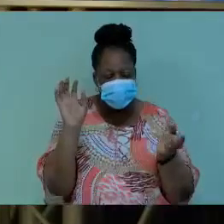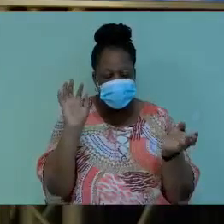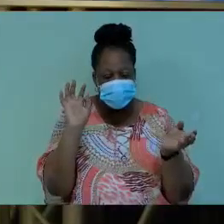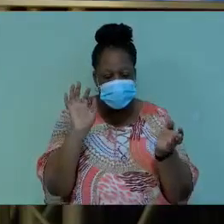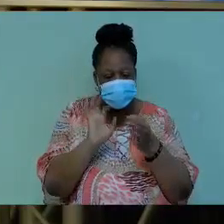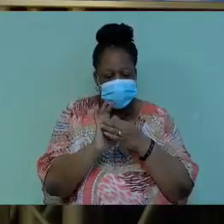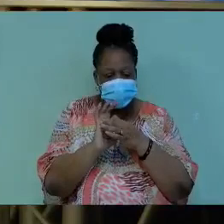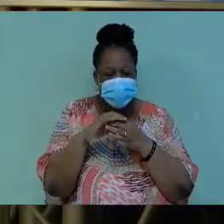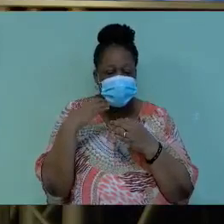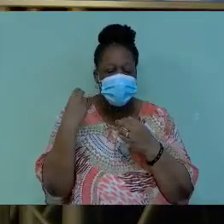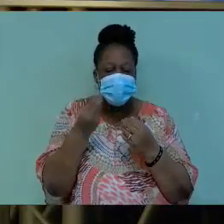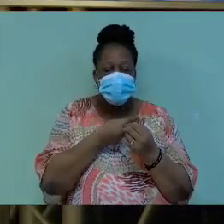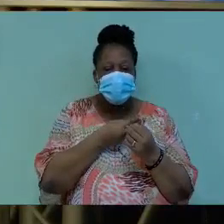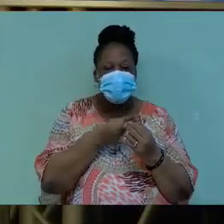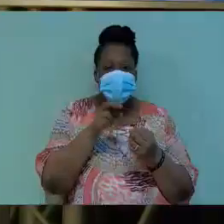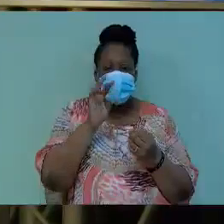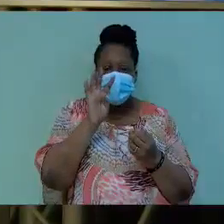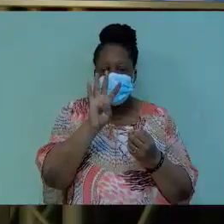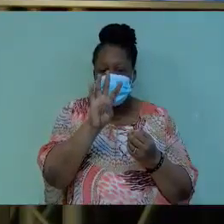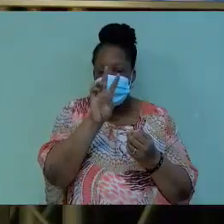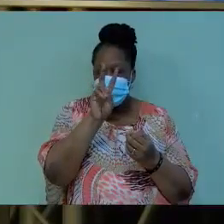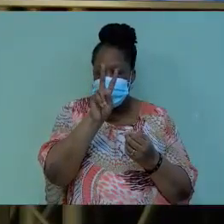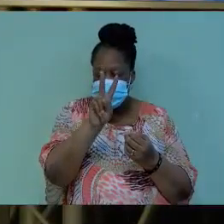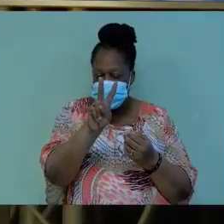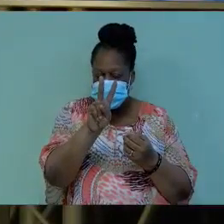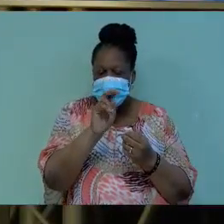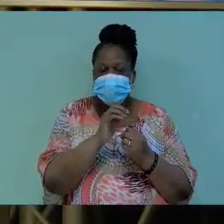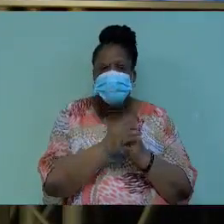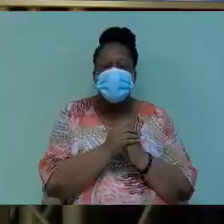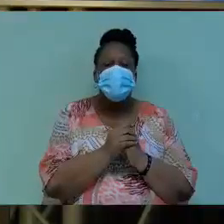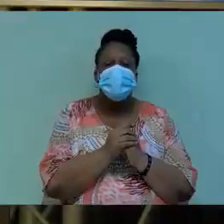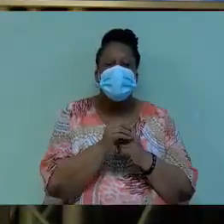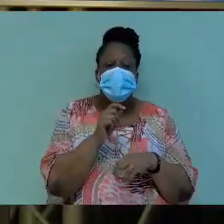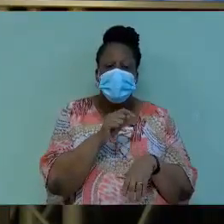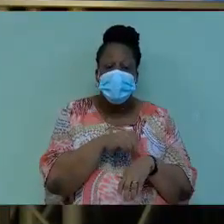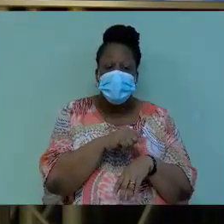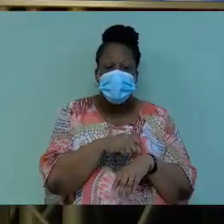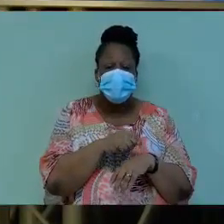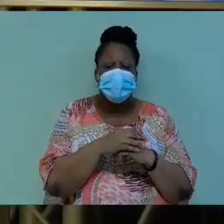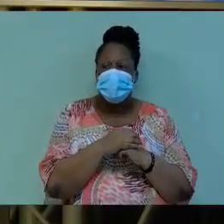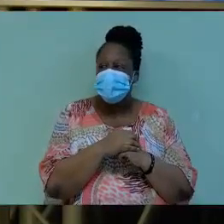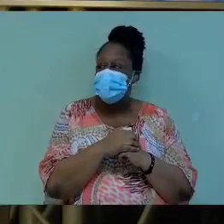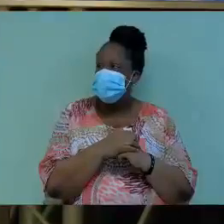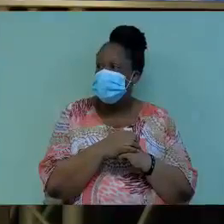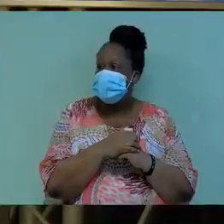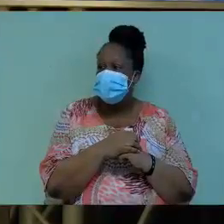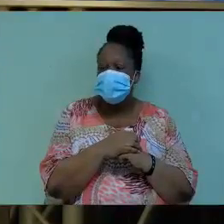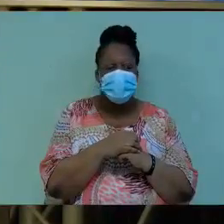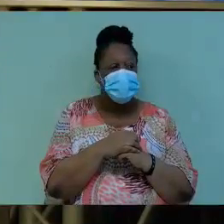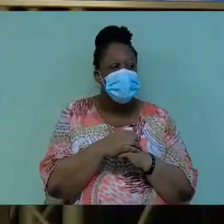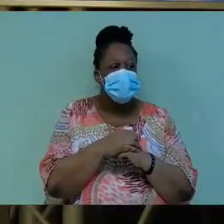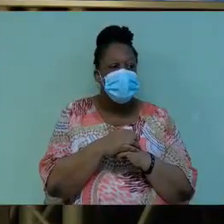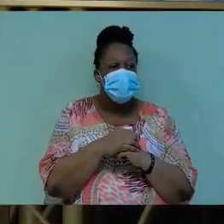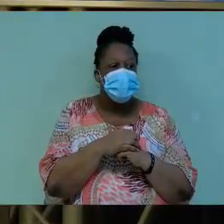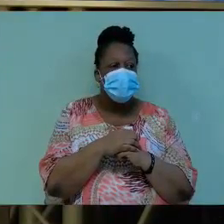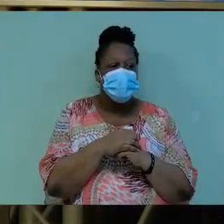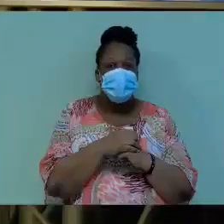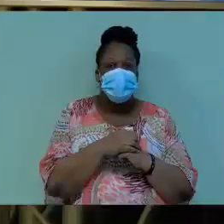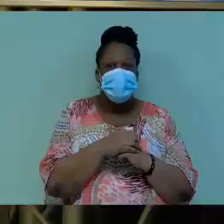briefing. I want to welcome Mr. Williams. We gave him a holiday yesterday, so we welcome him back